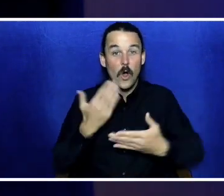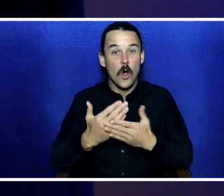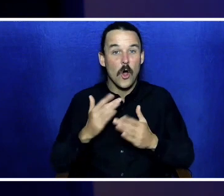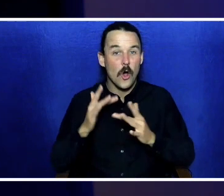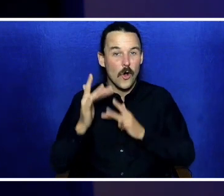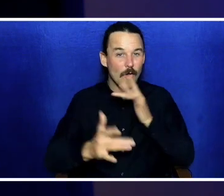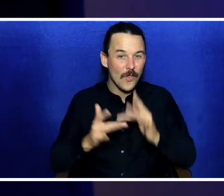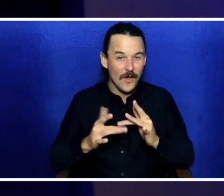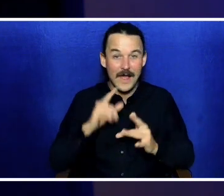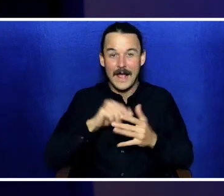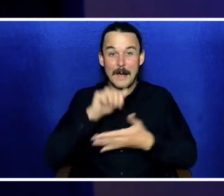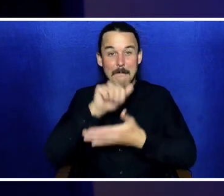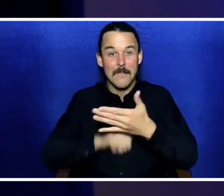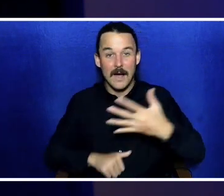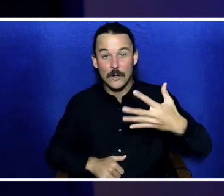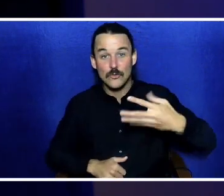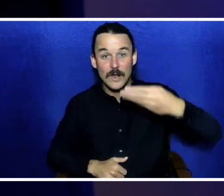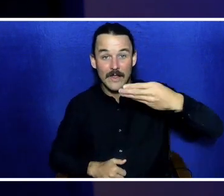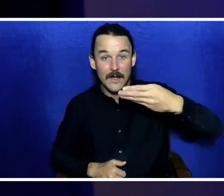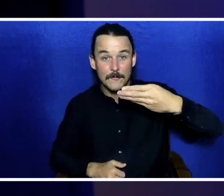can find more details at